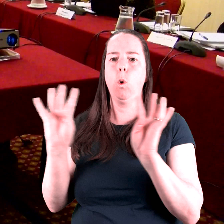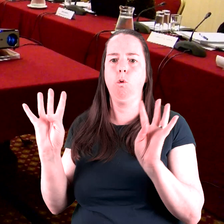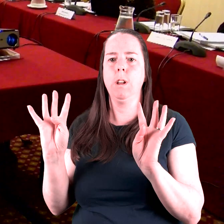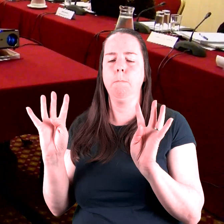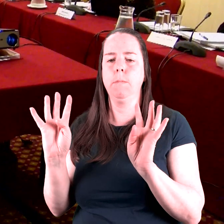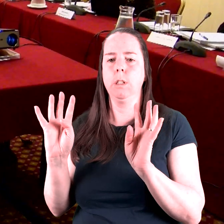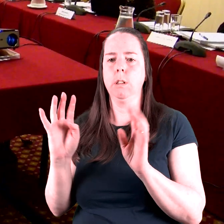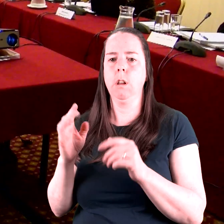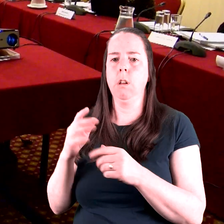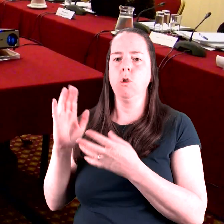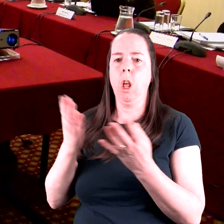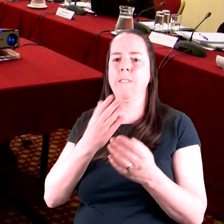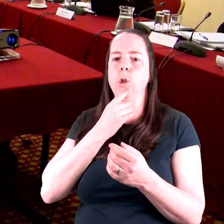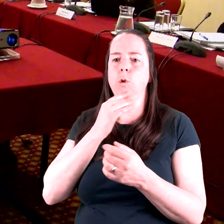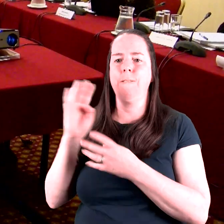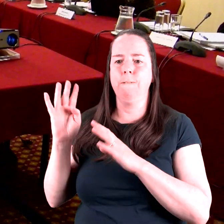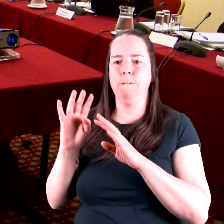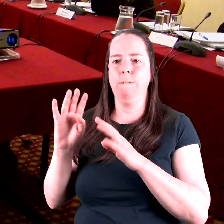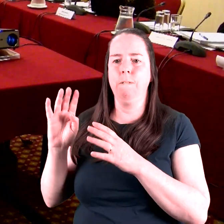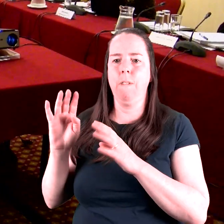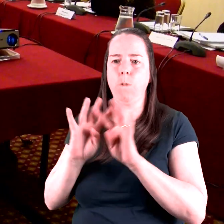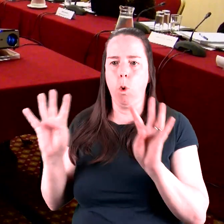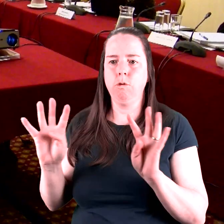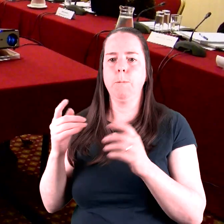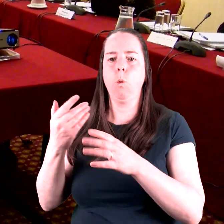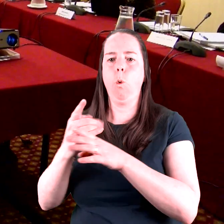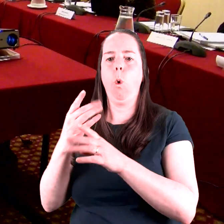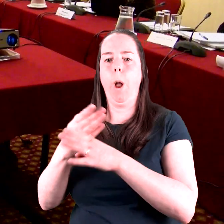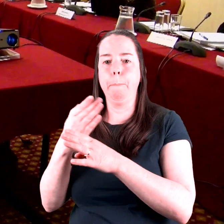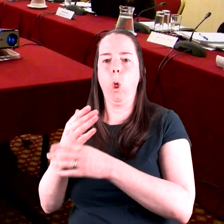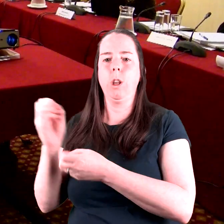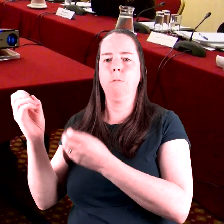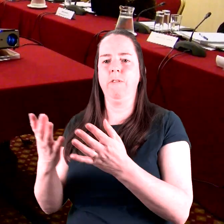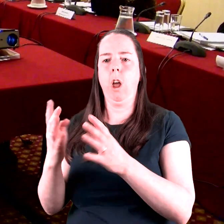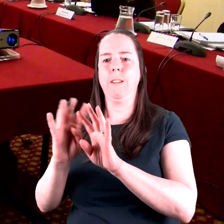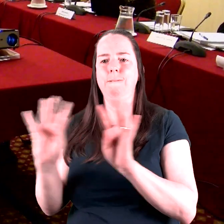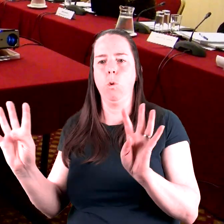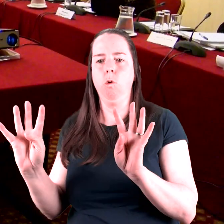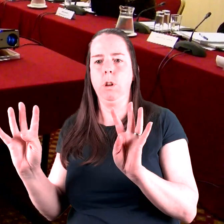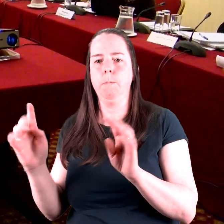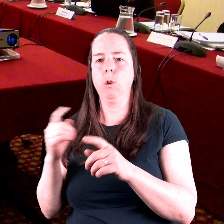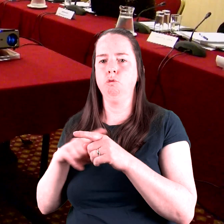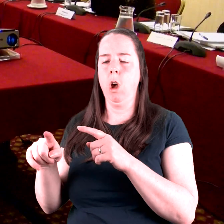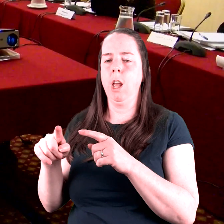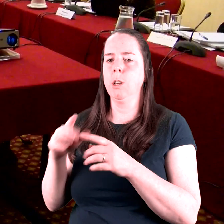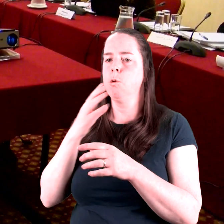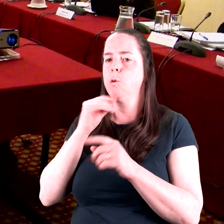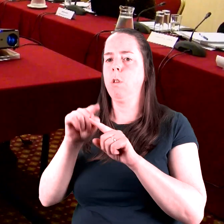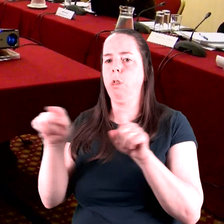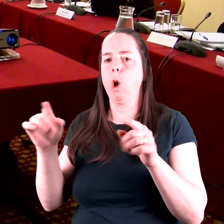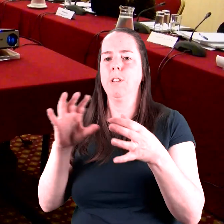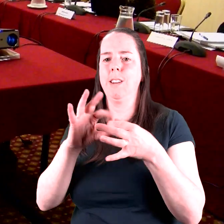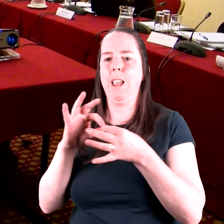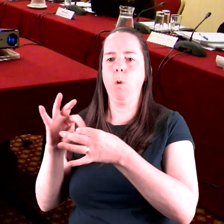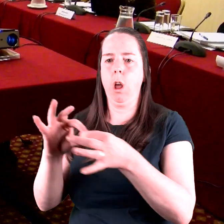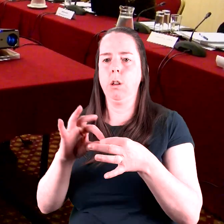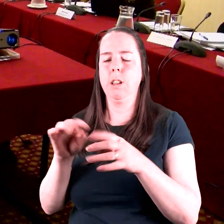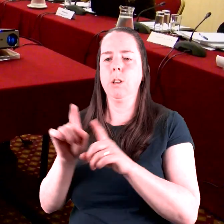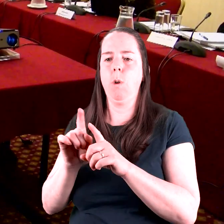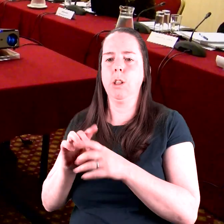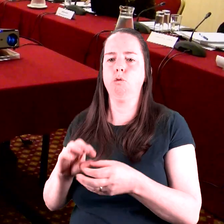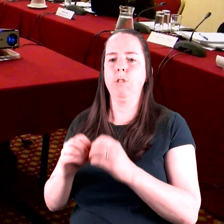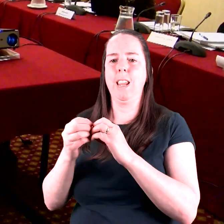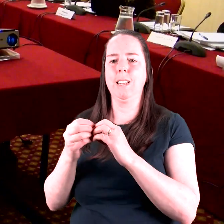user forums and also employer provider forums, and we're trying to use those networks as